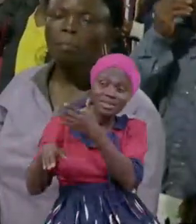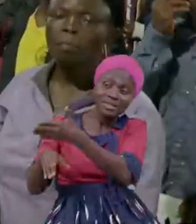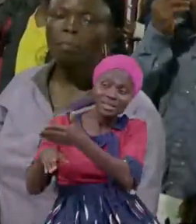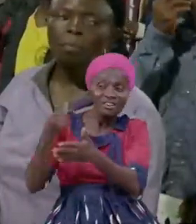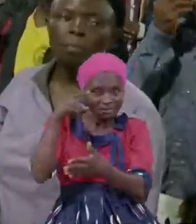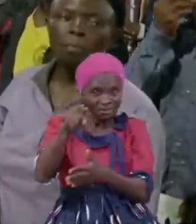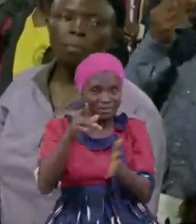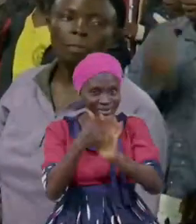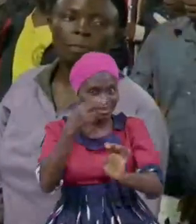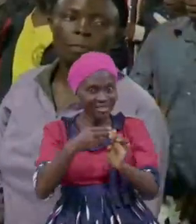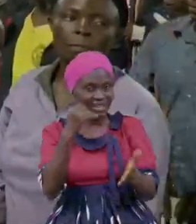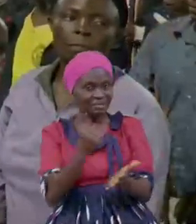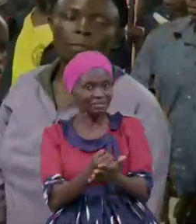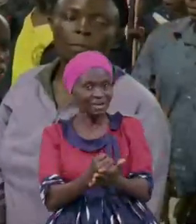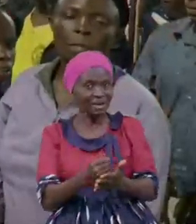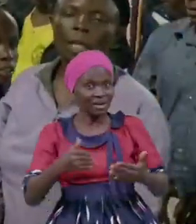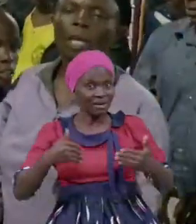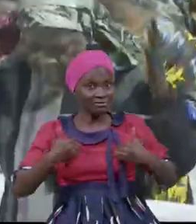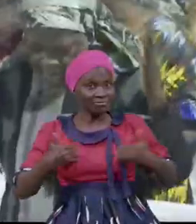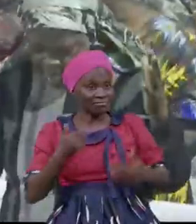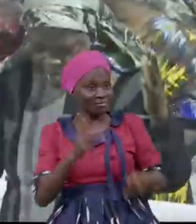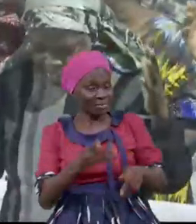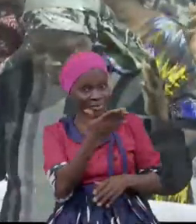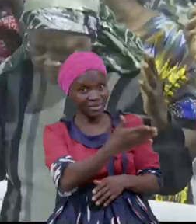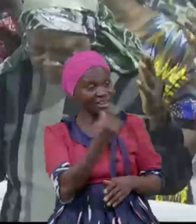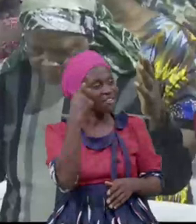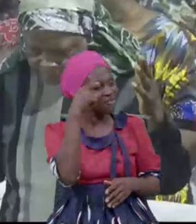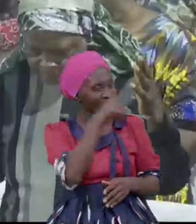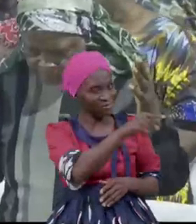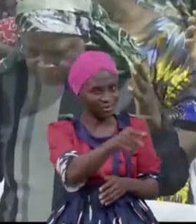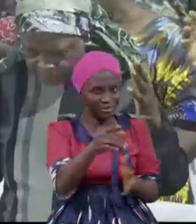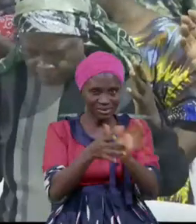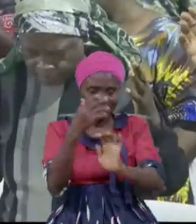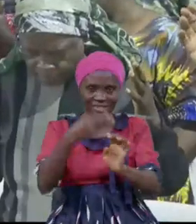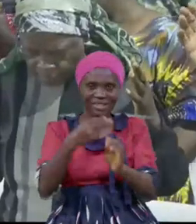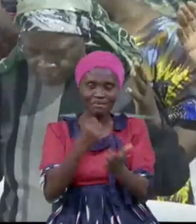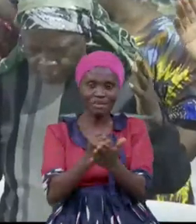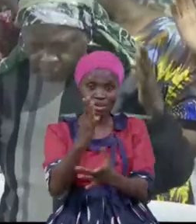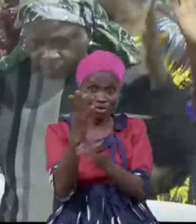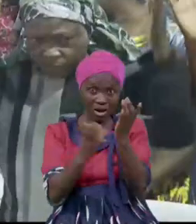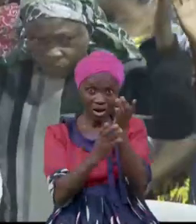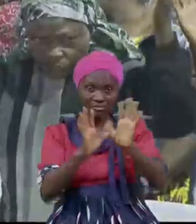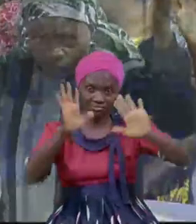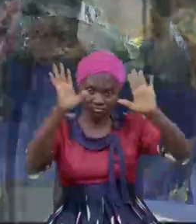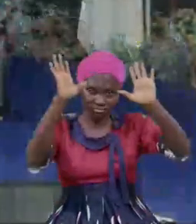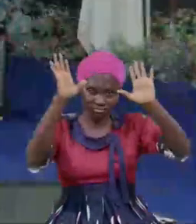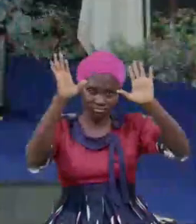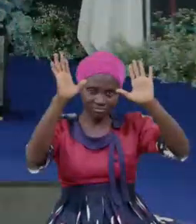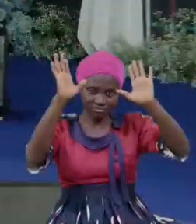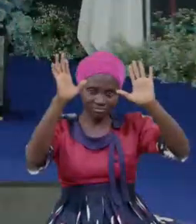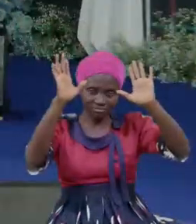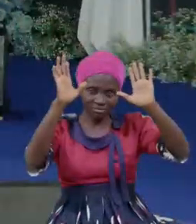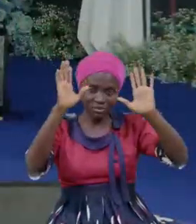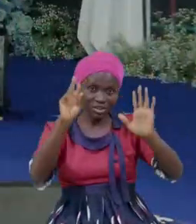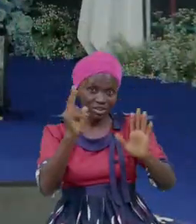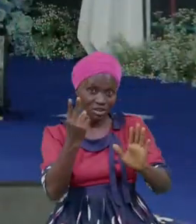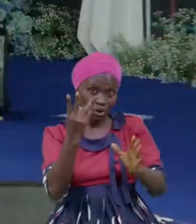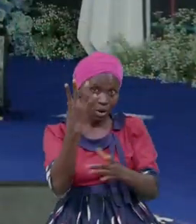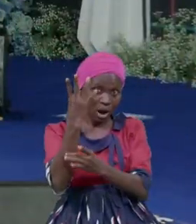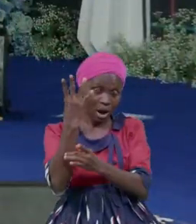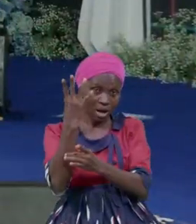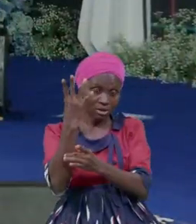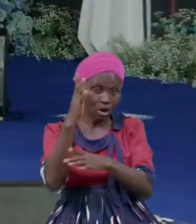Young people there for you. Amen. You raise up your hand. You lay the other hand on